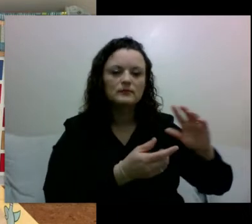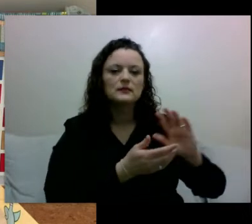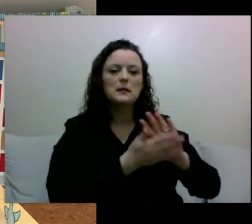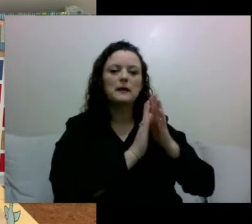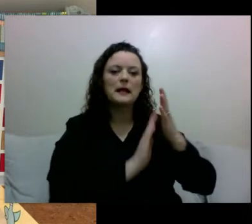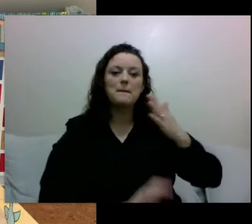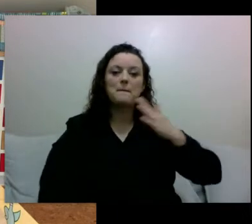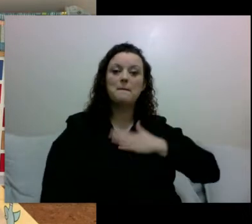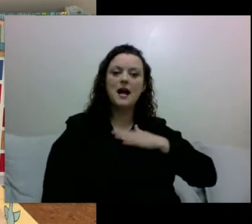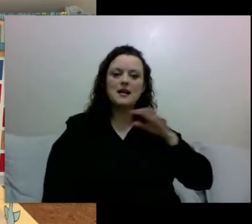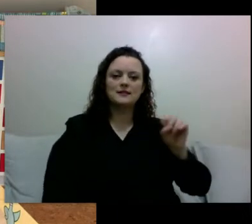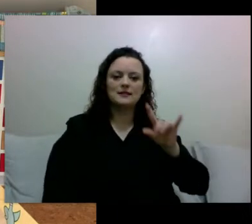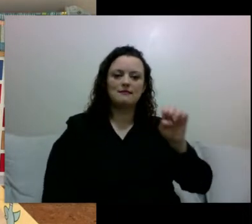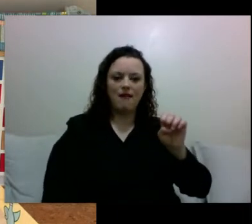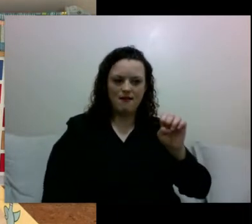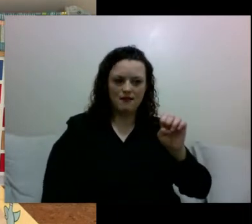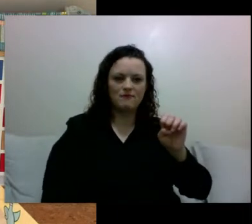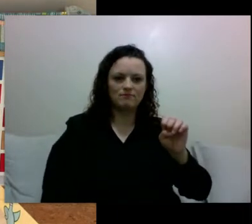that I draw.